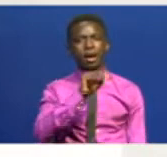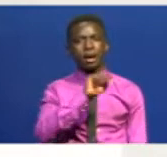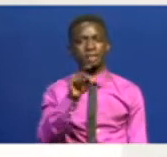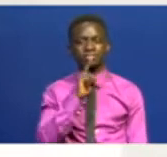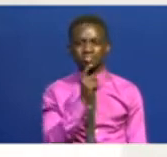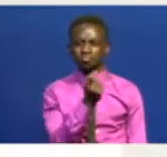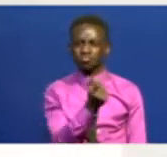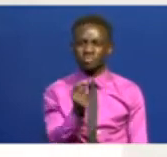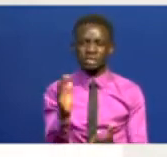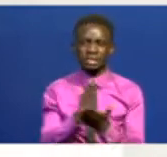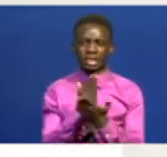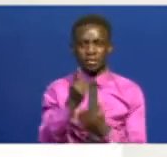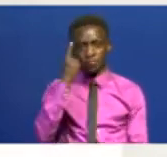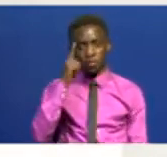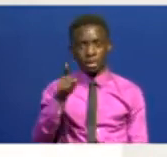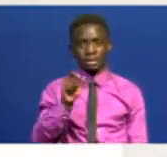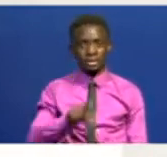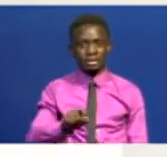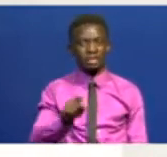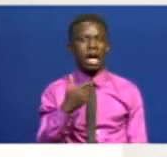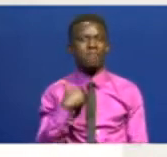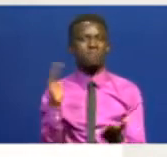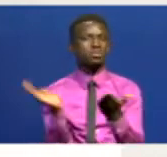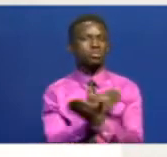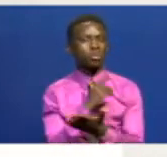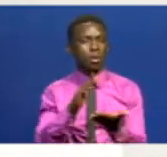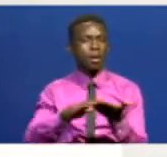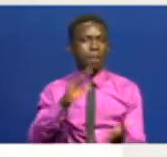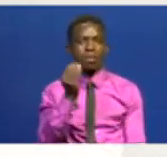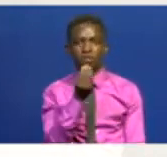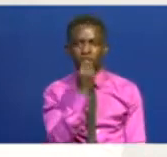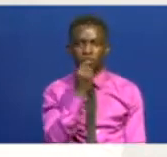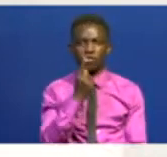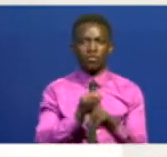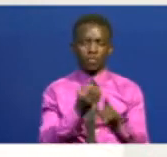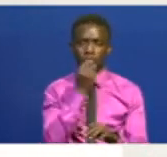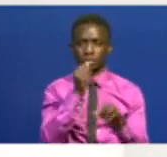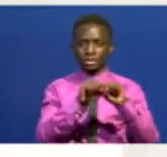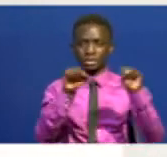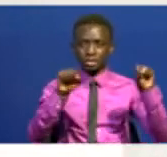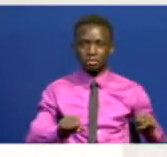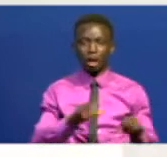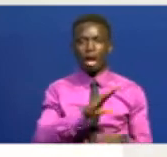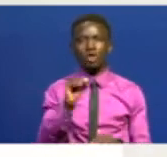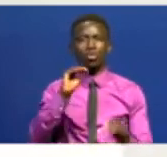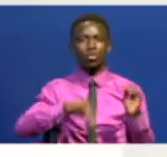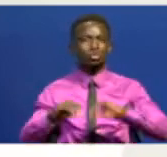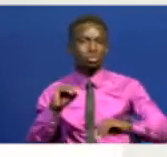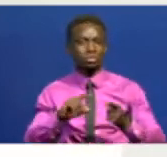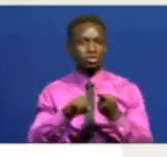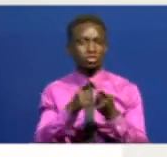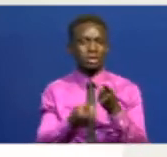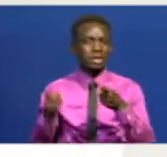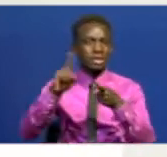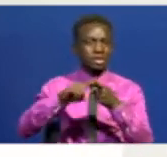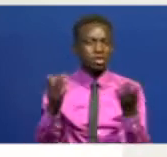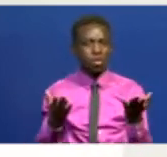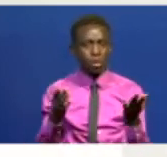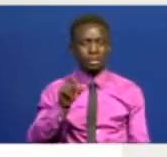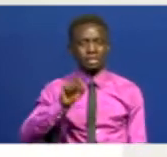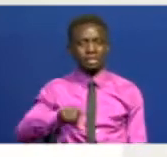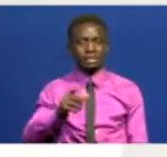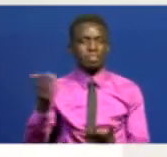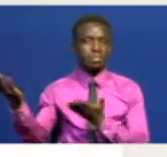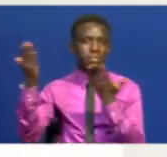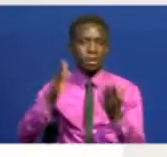of indigenous seeds has eliminated more nutritious food from the food systems and contributed to increased seed import bill.